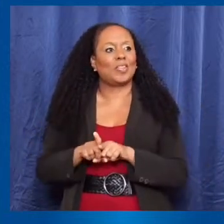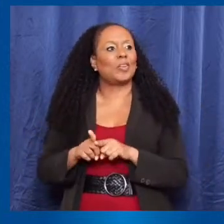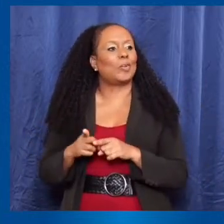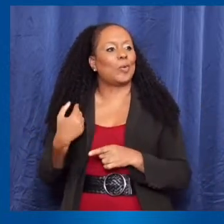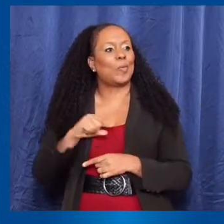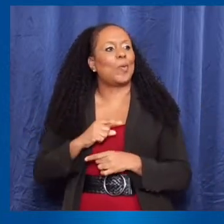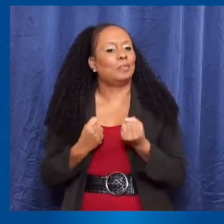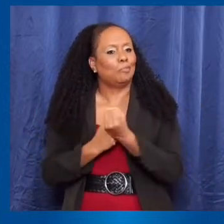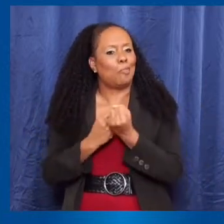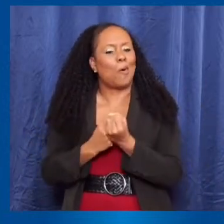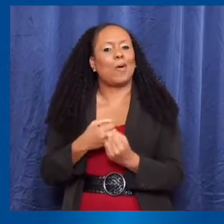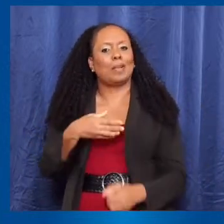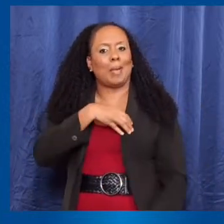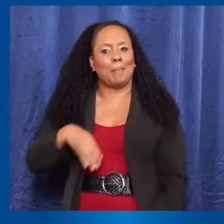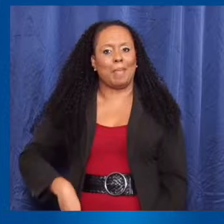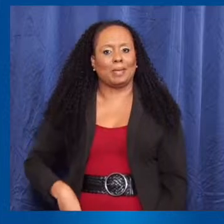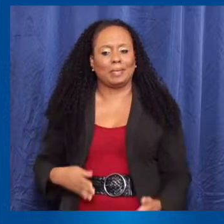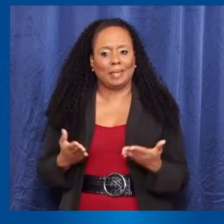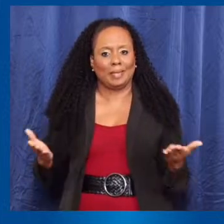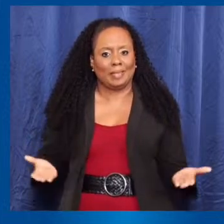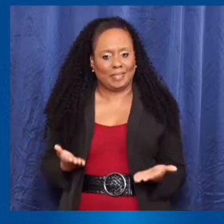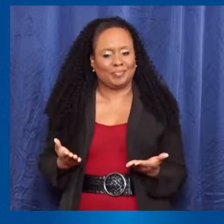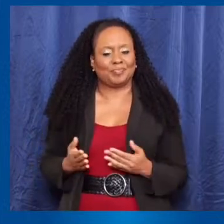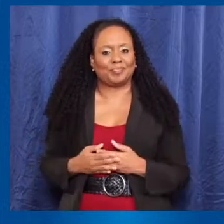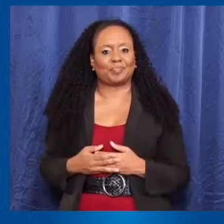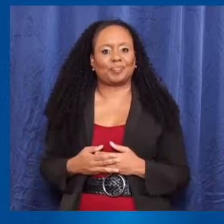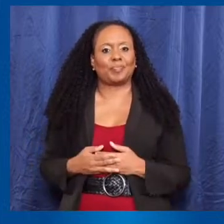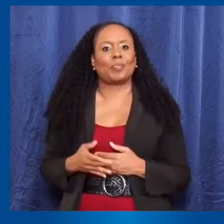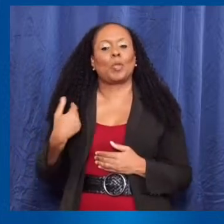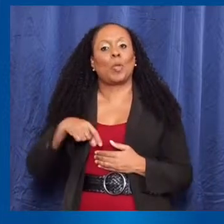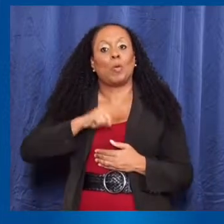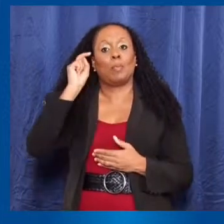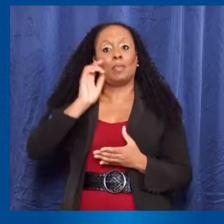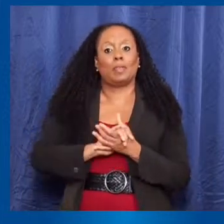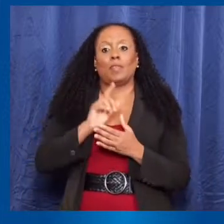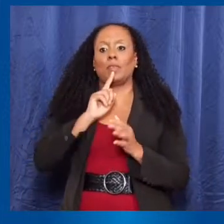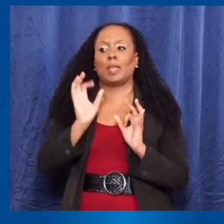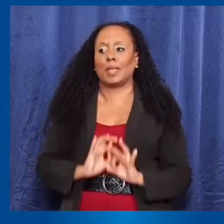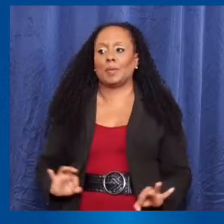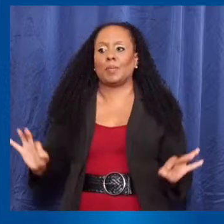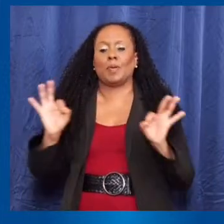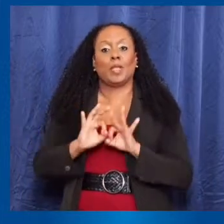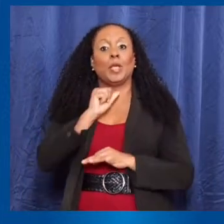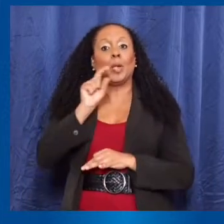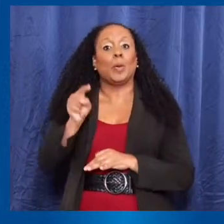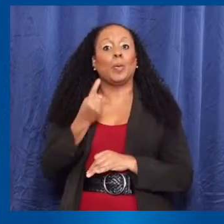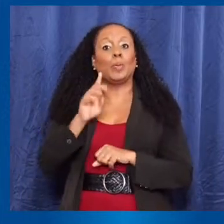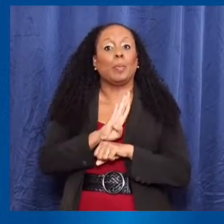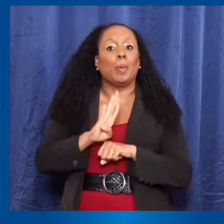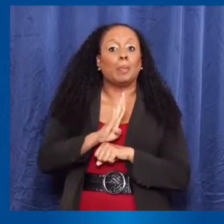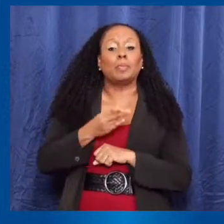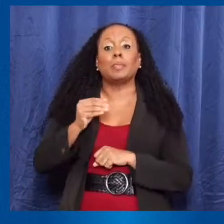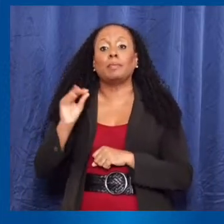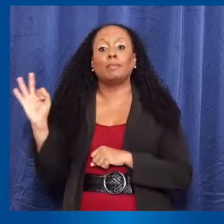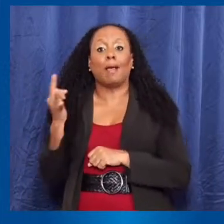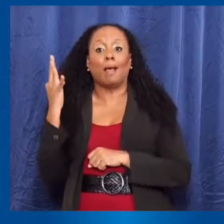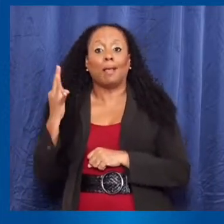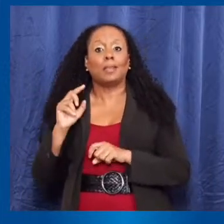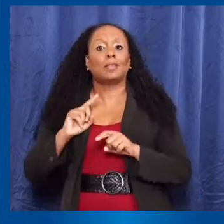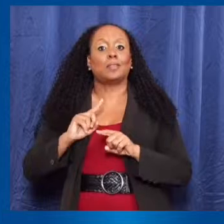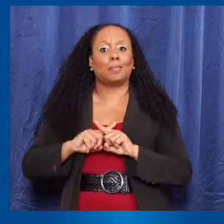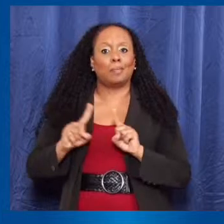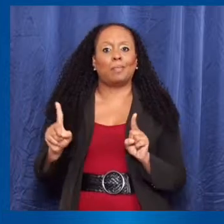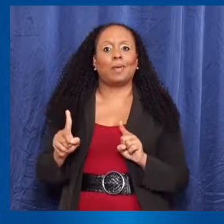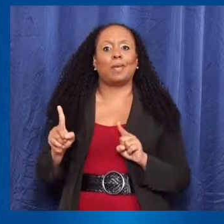here, thank you as well. We believe that this is an important moment for not just our country, our region, your